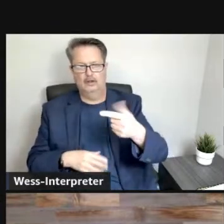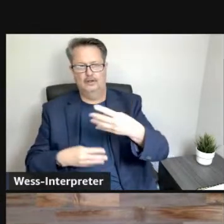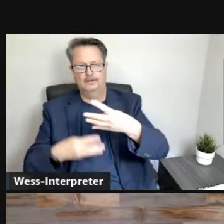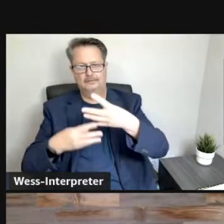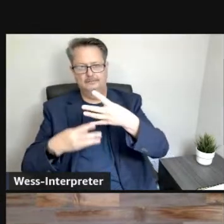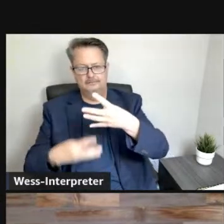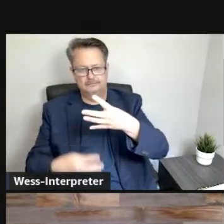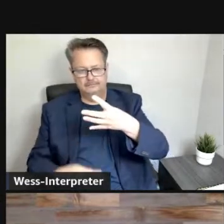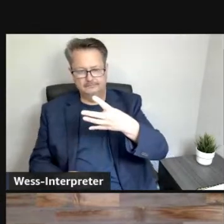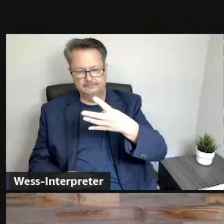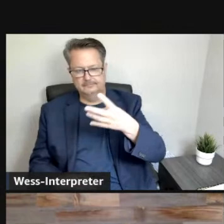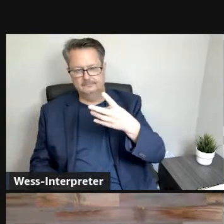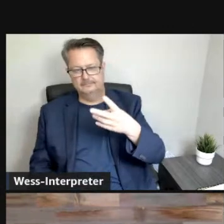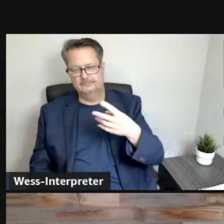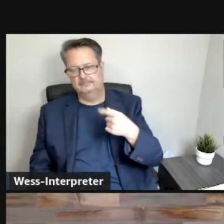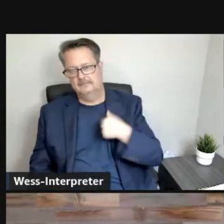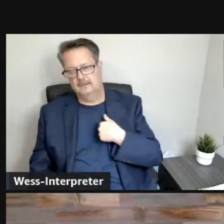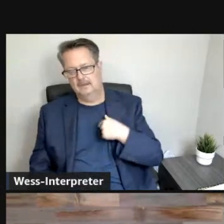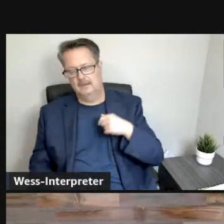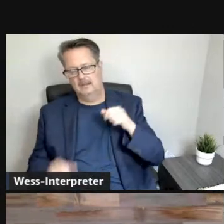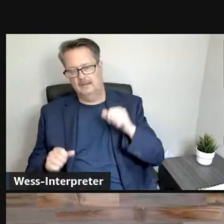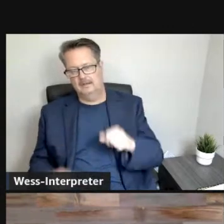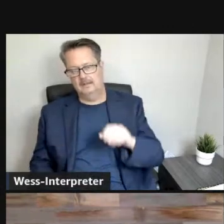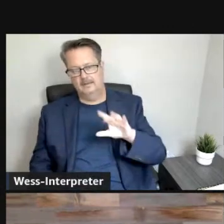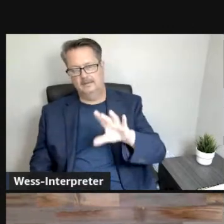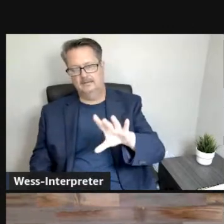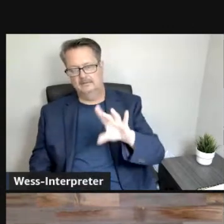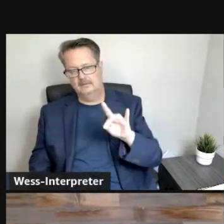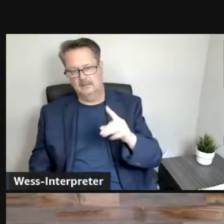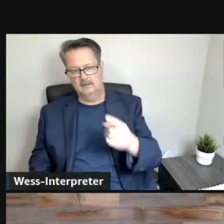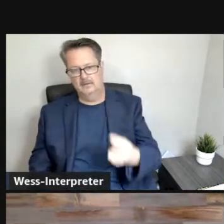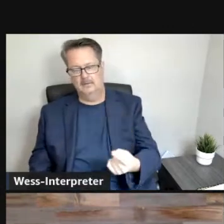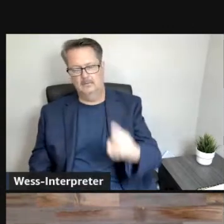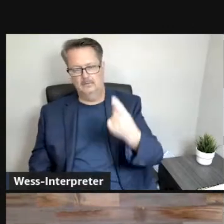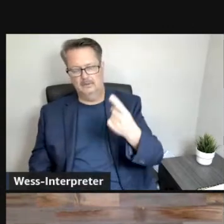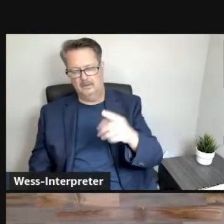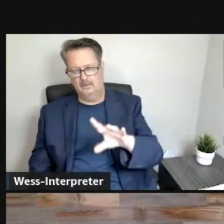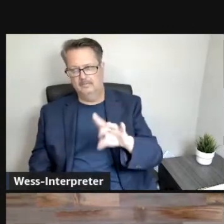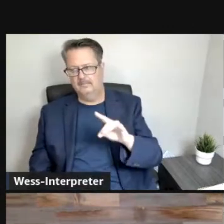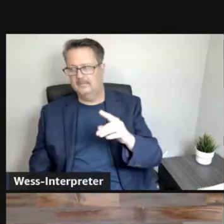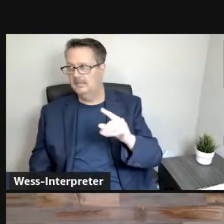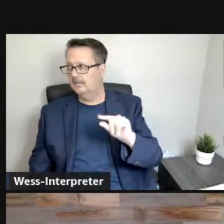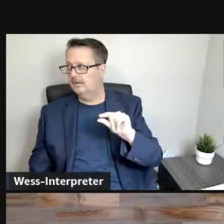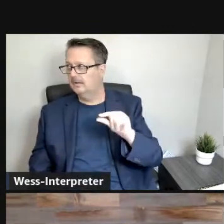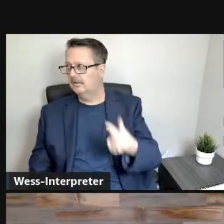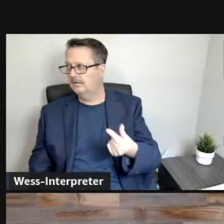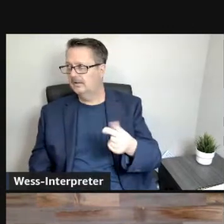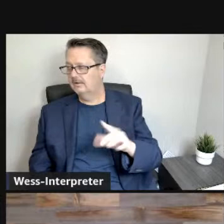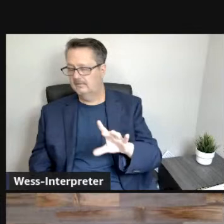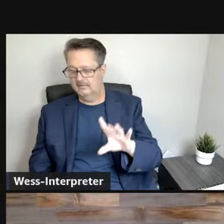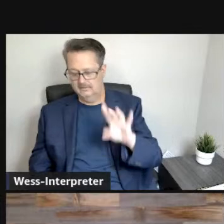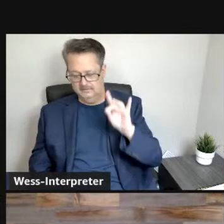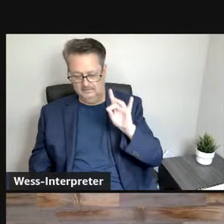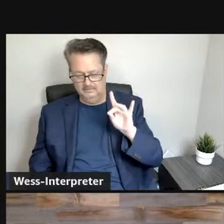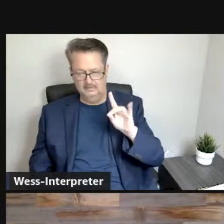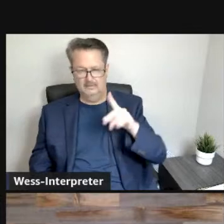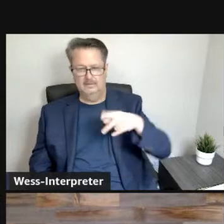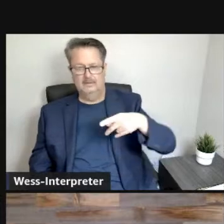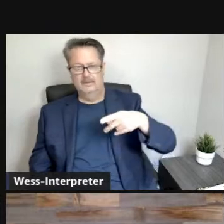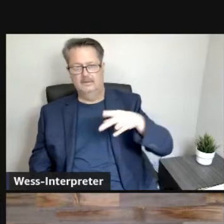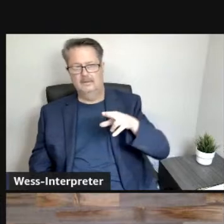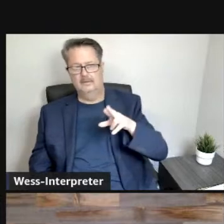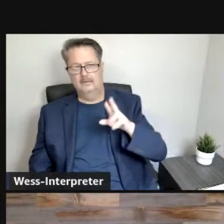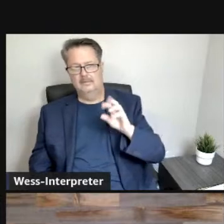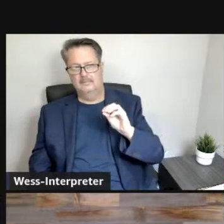I can select one of I would take the logs of the collector, like a.collector Prometheus. So you get the logs in the log